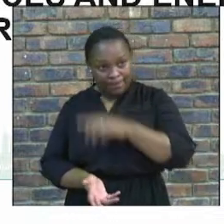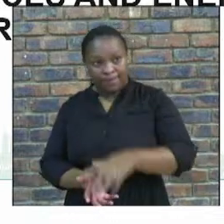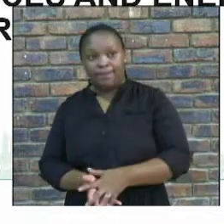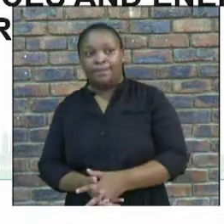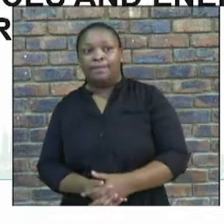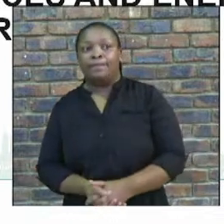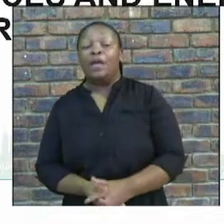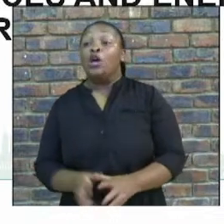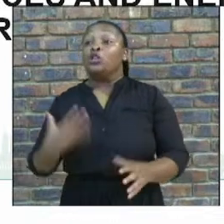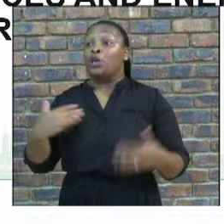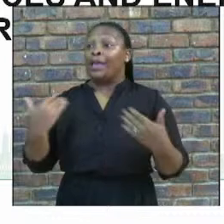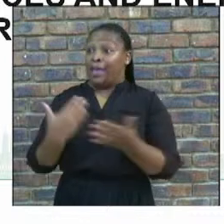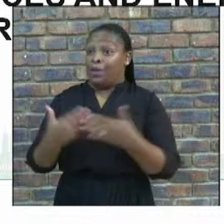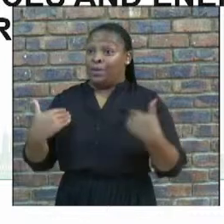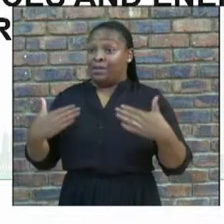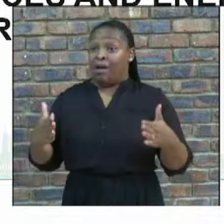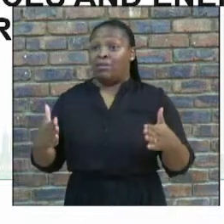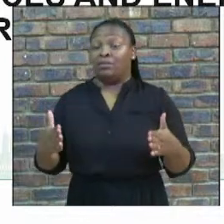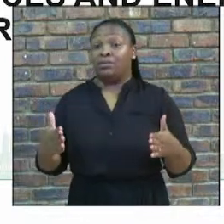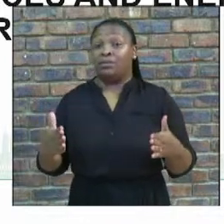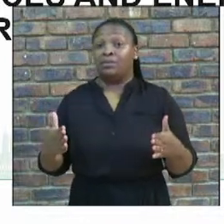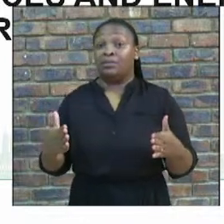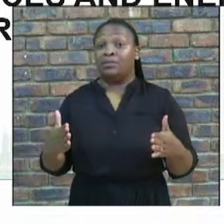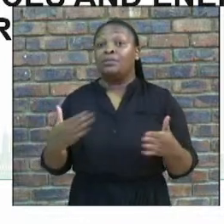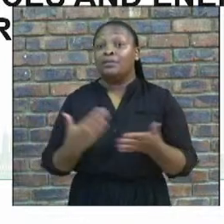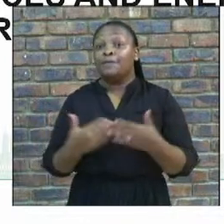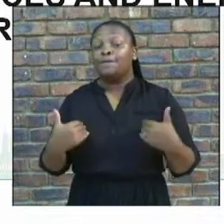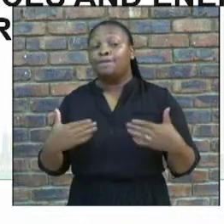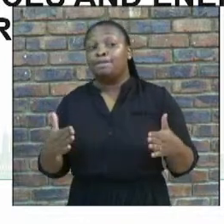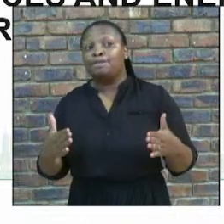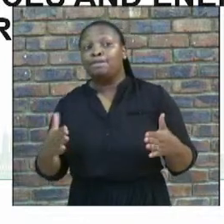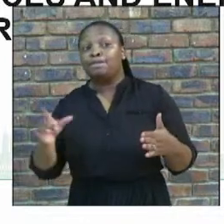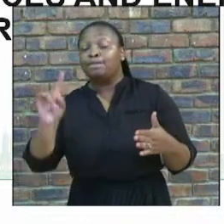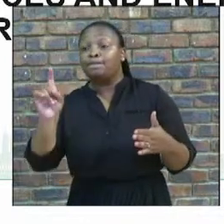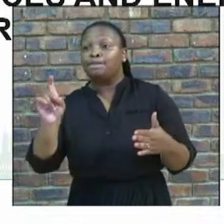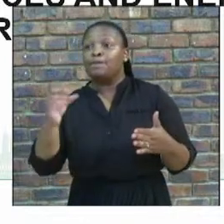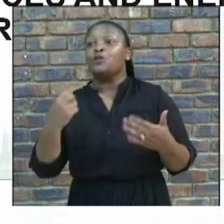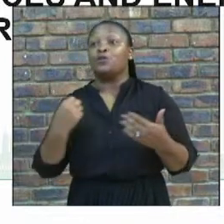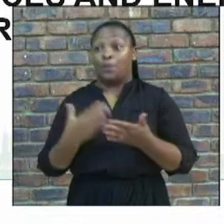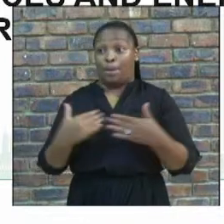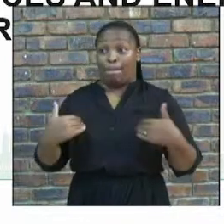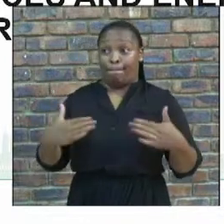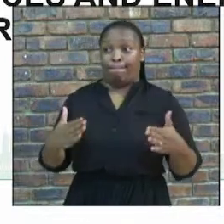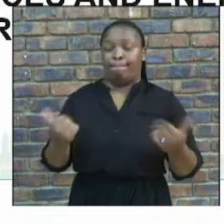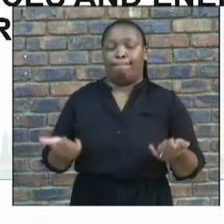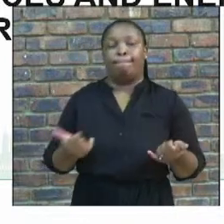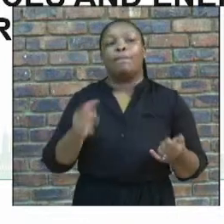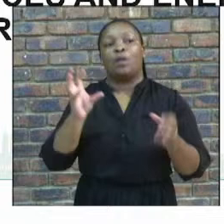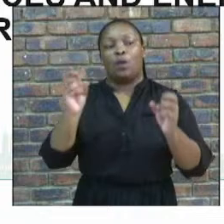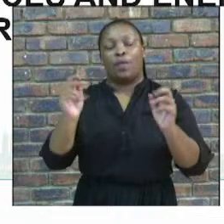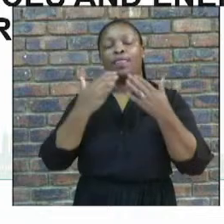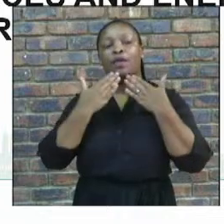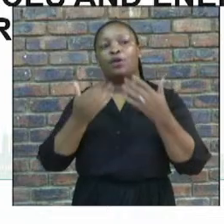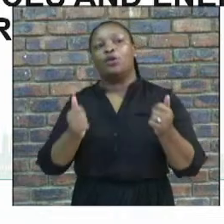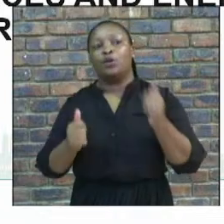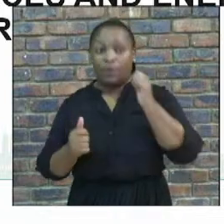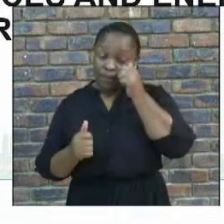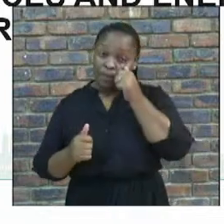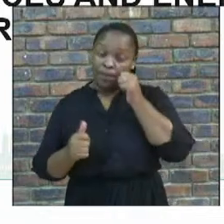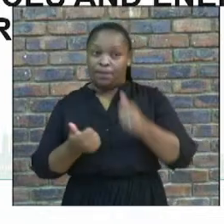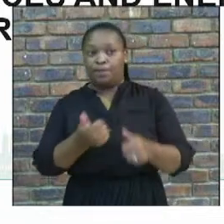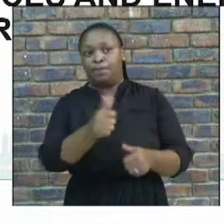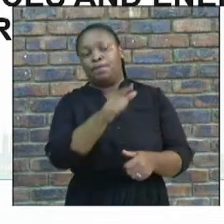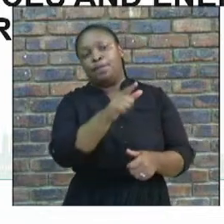So we're good to go. Lily turn to the channel again, so we can move. Thank you very much. Can we have our